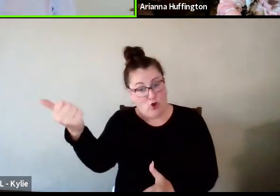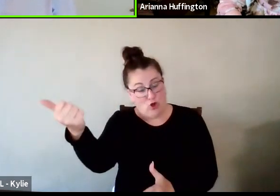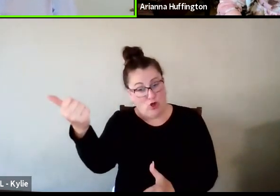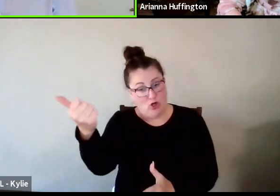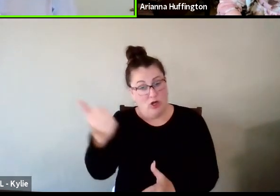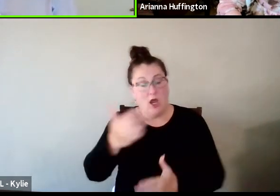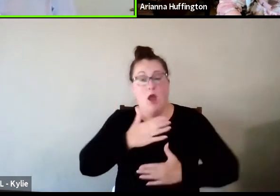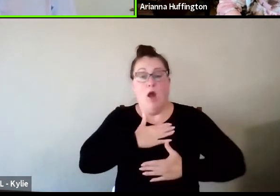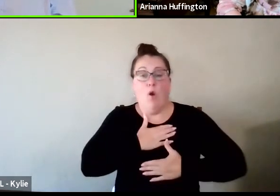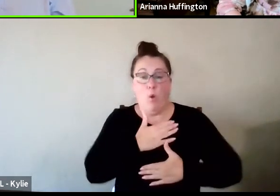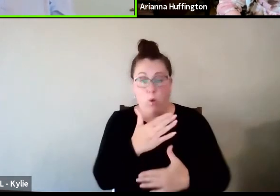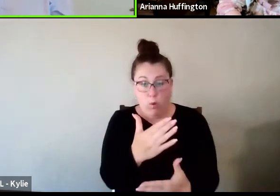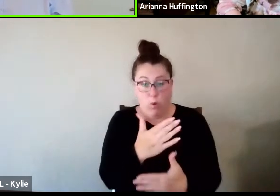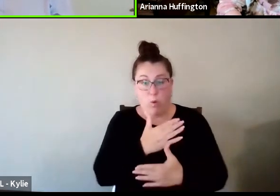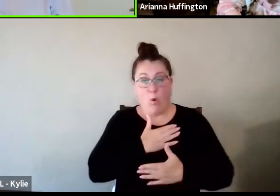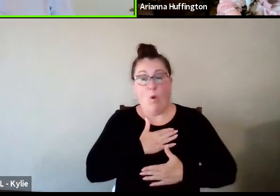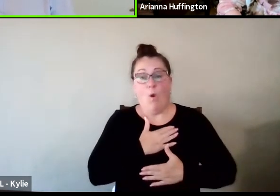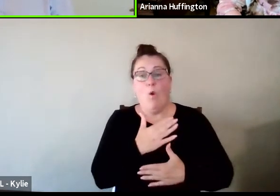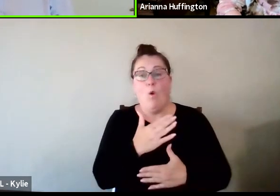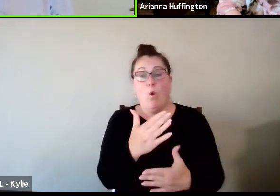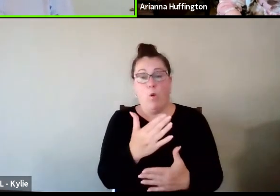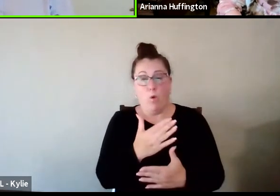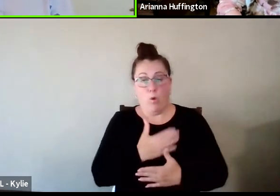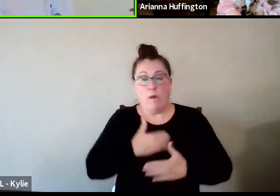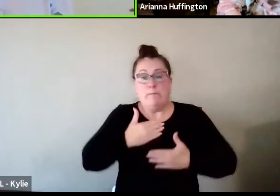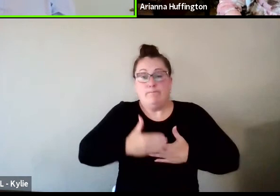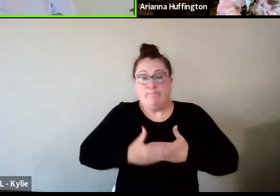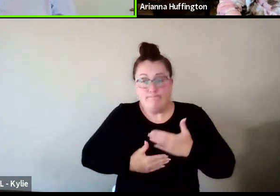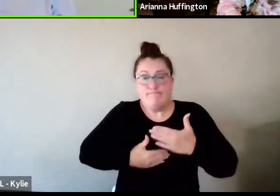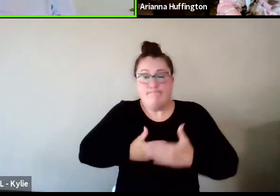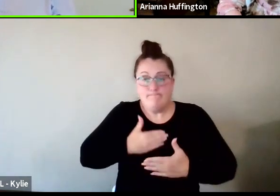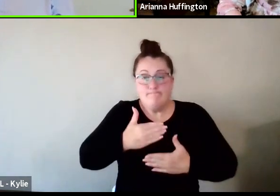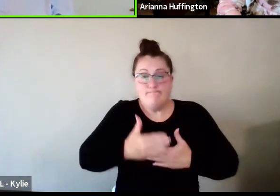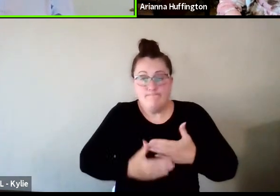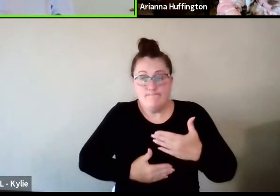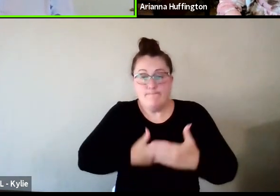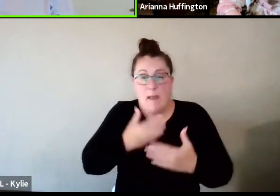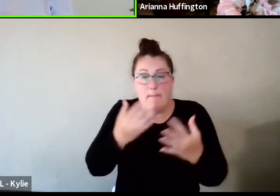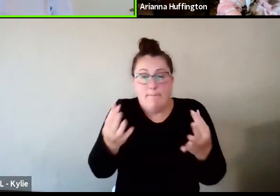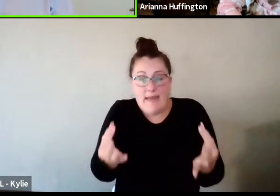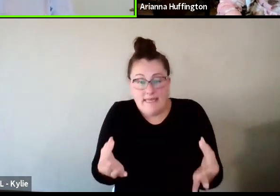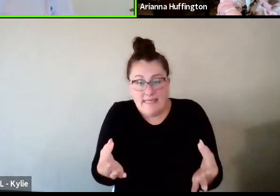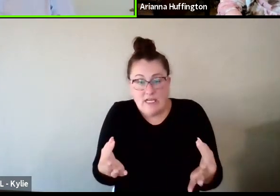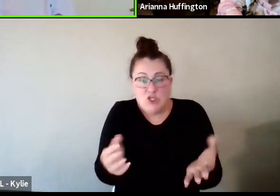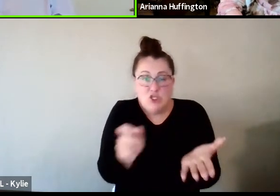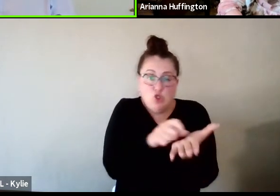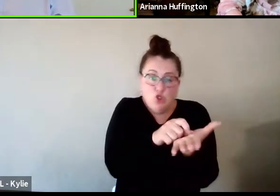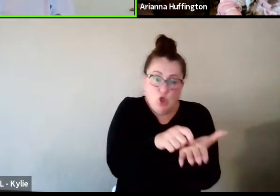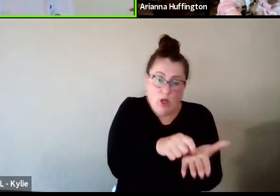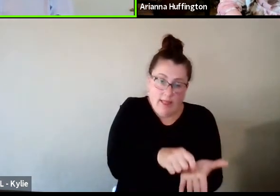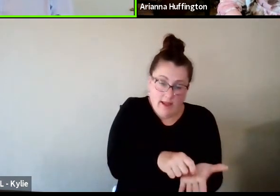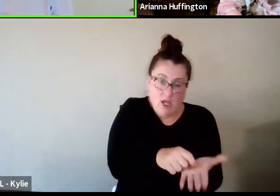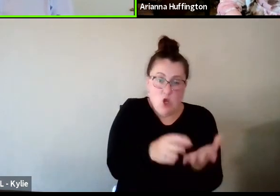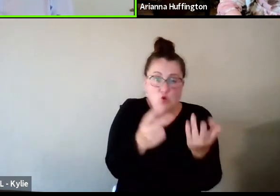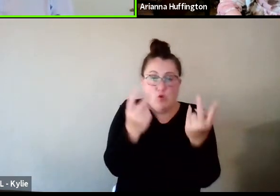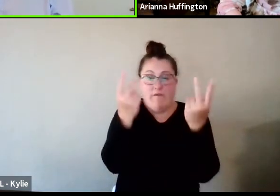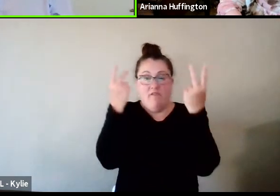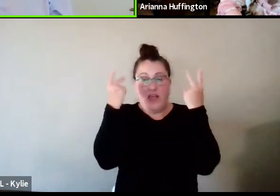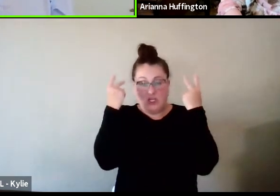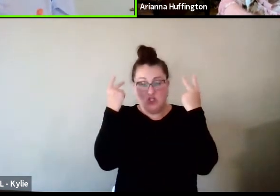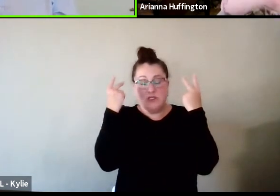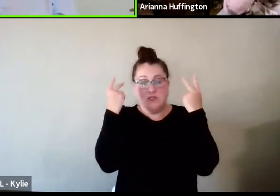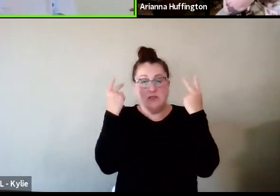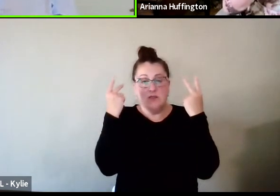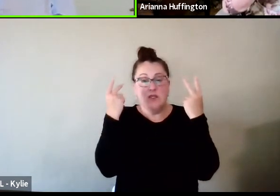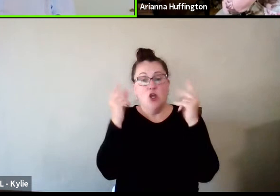to breathe, right? All of the microsteps you talk about, meditation, journaling, reflection,